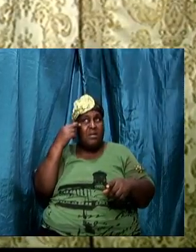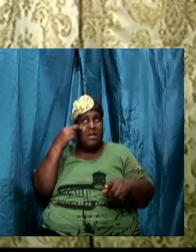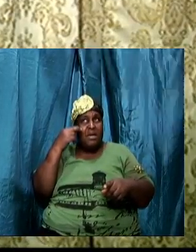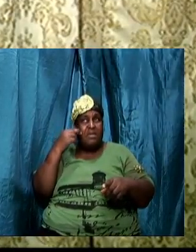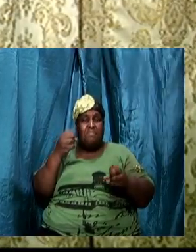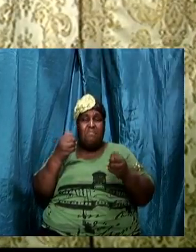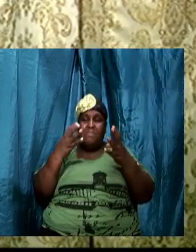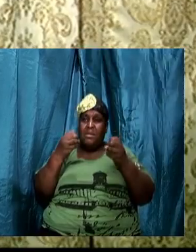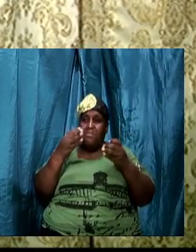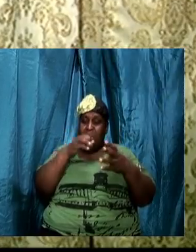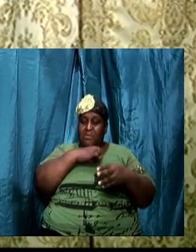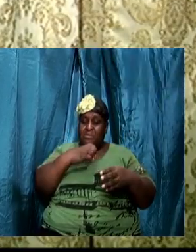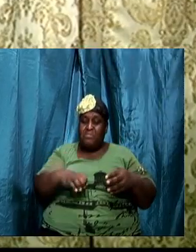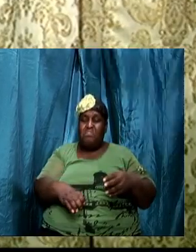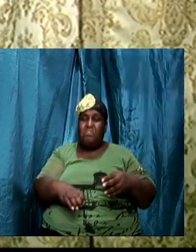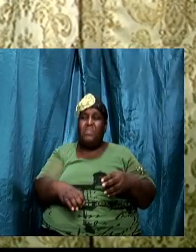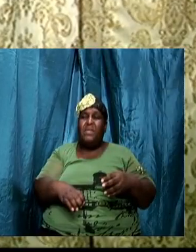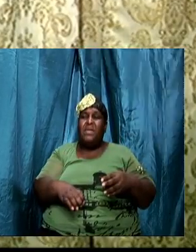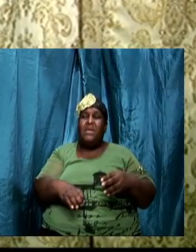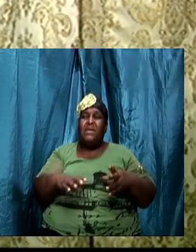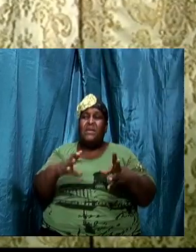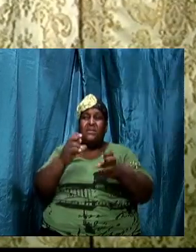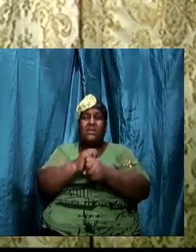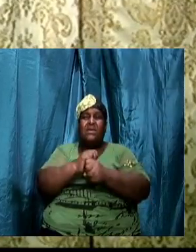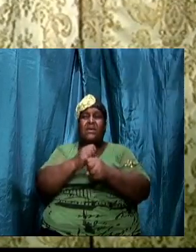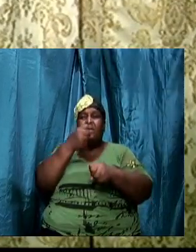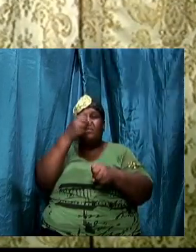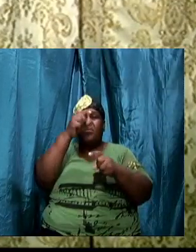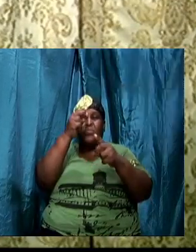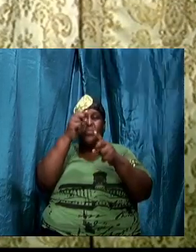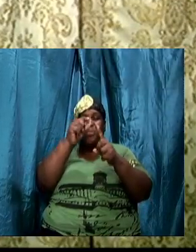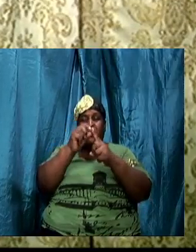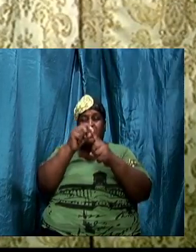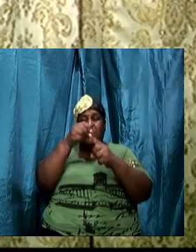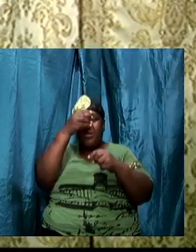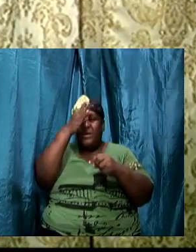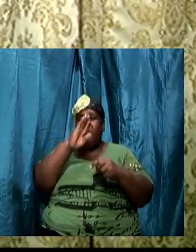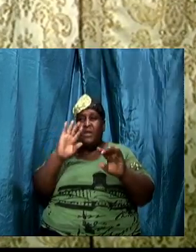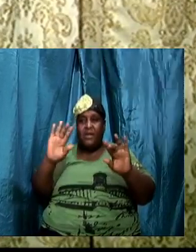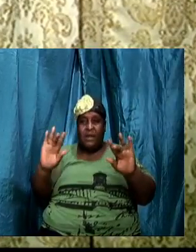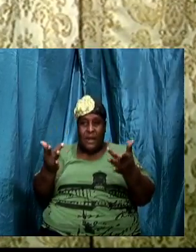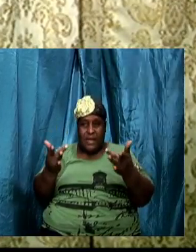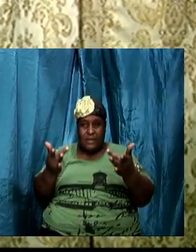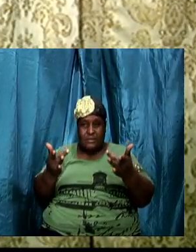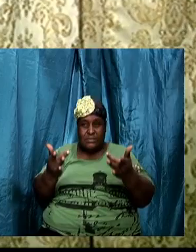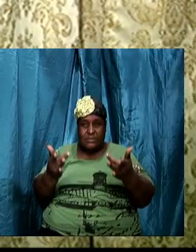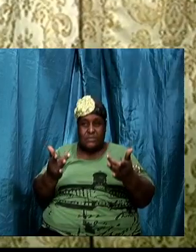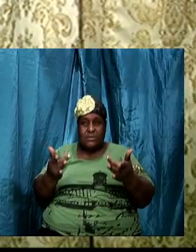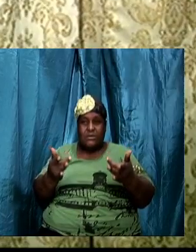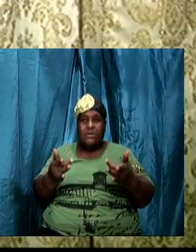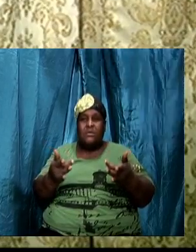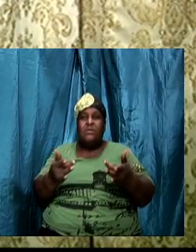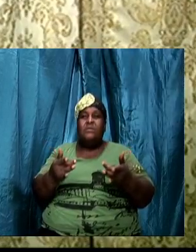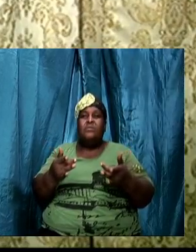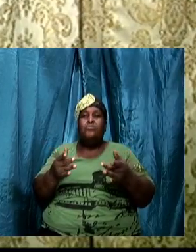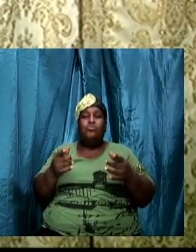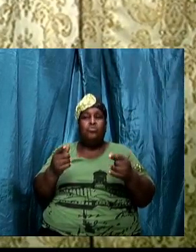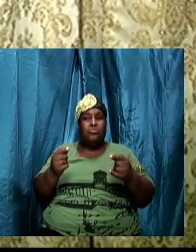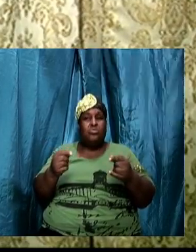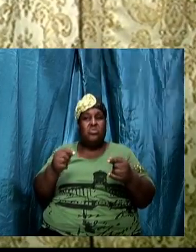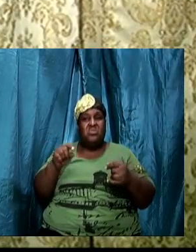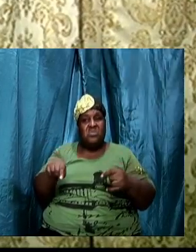us, have taken lightly the words of Almighty God. And we do this to